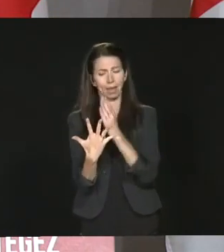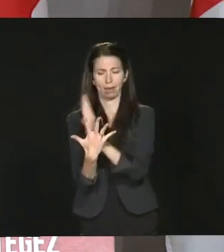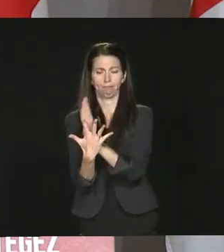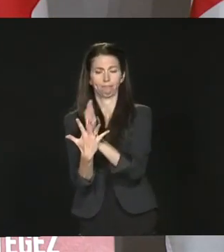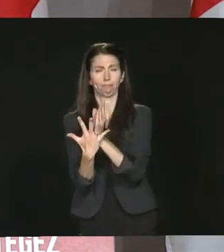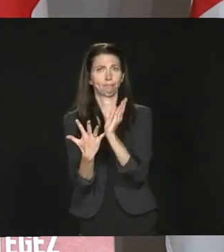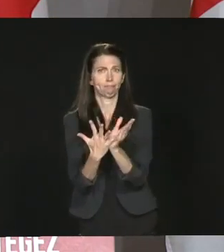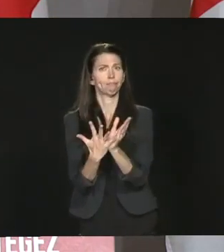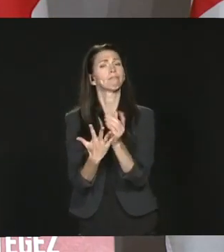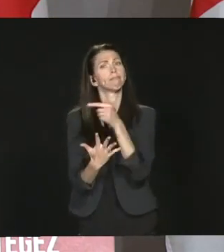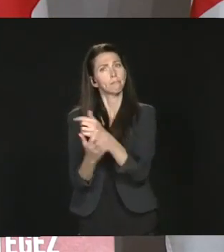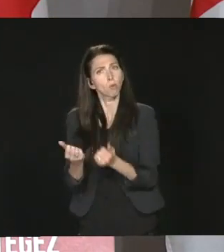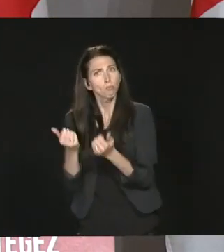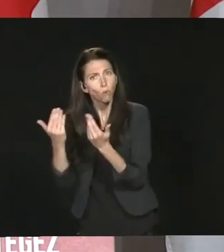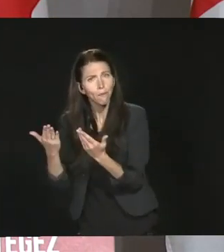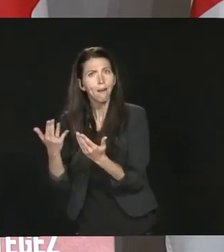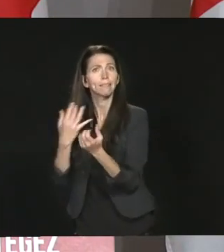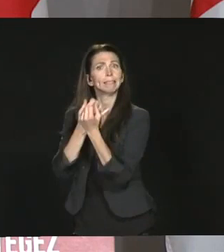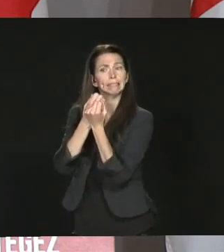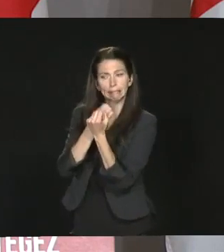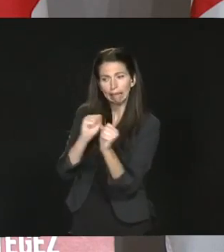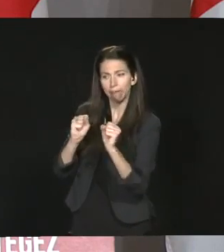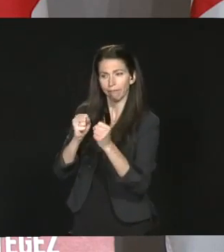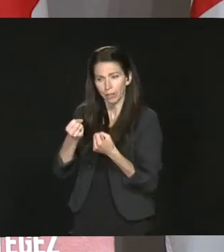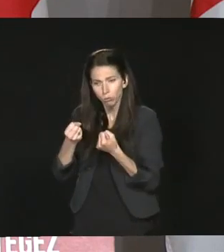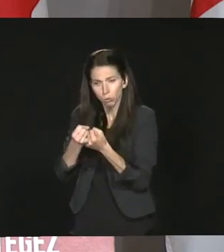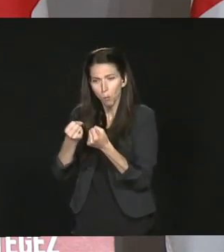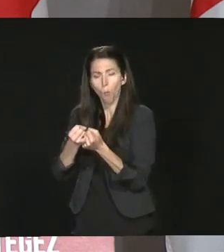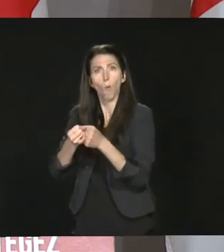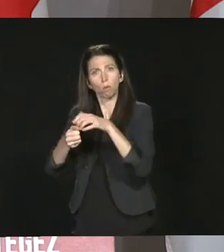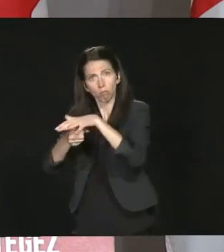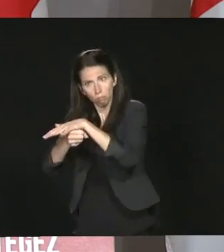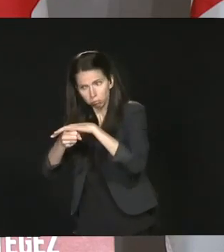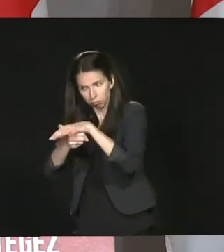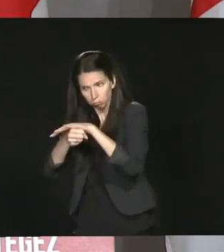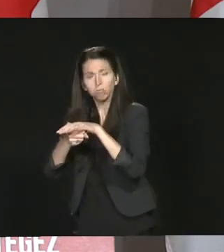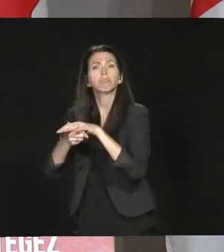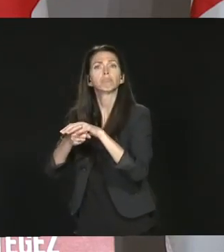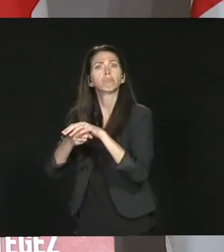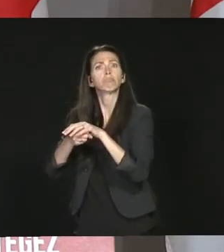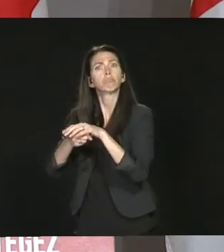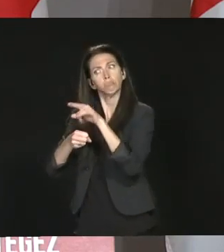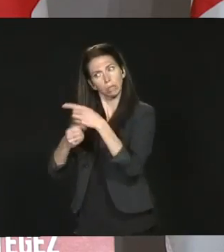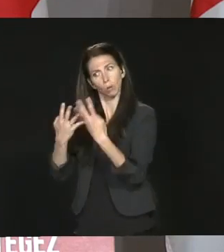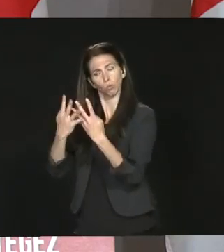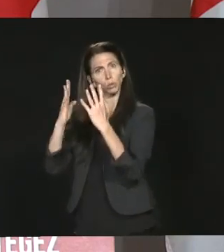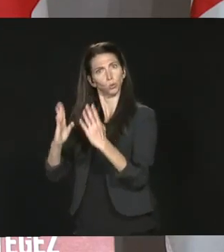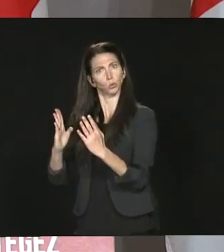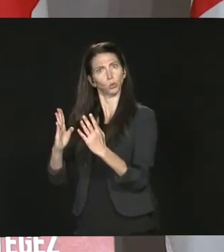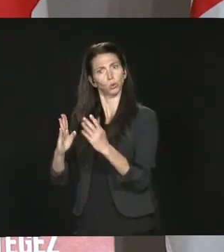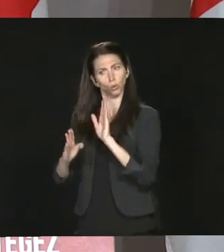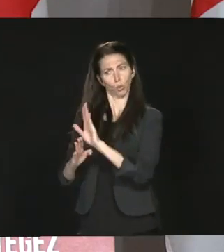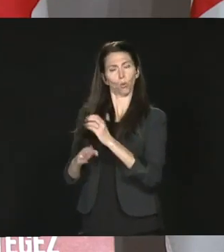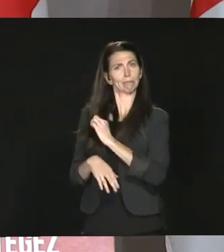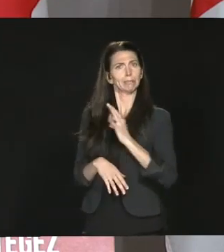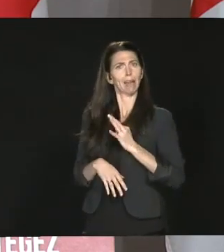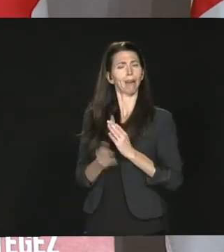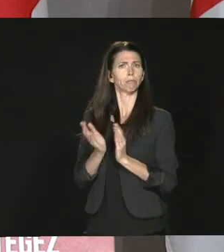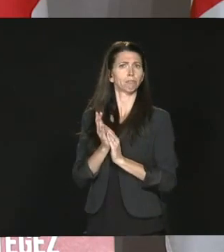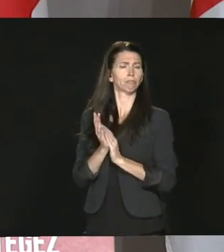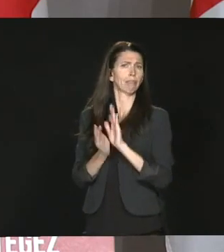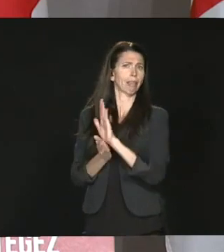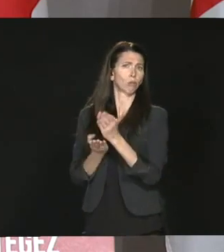secure, and supportive environment for offenders serving time in the community. Their important work creates better outcomes for offenders, and it helps